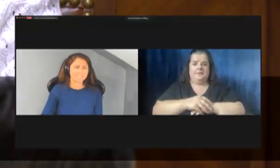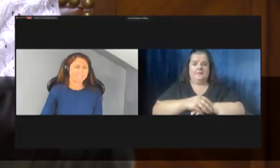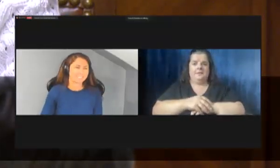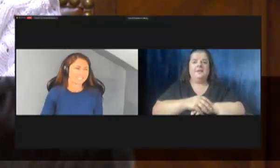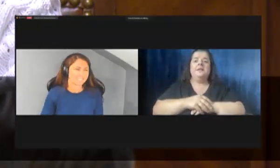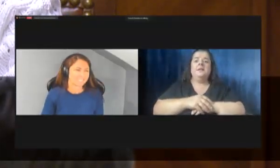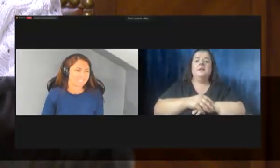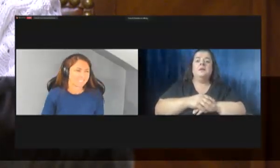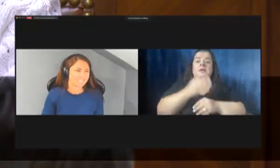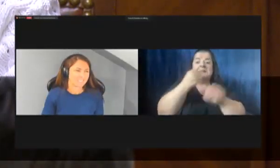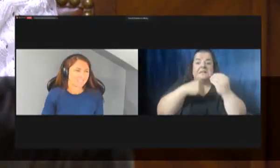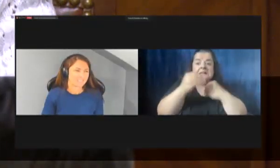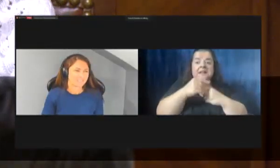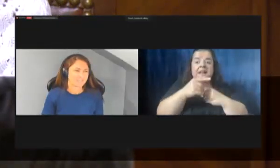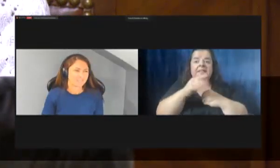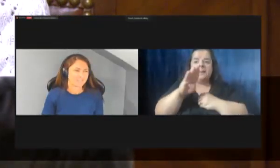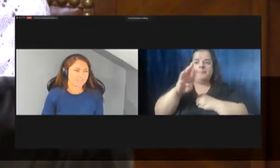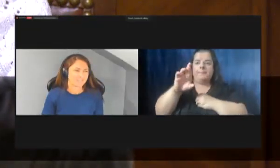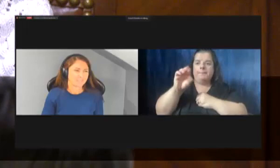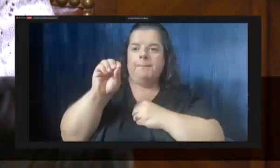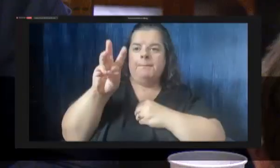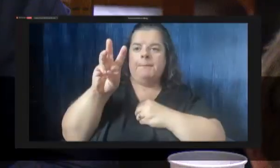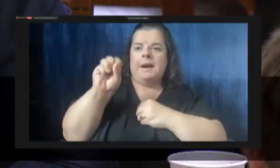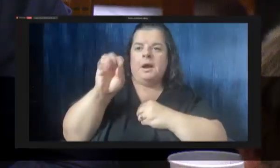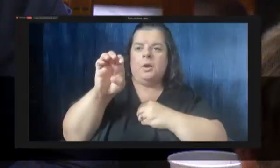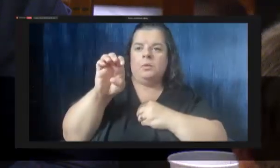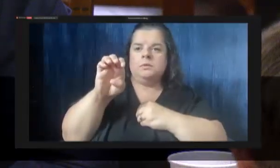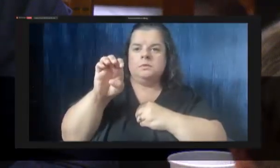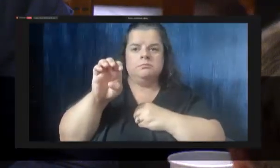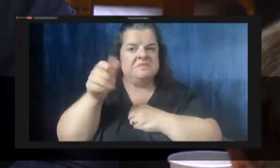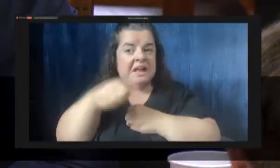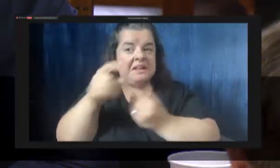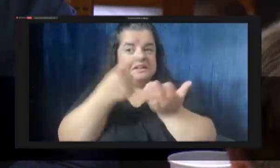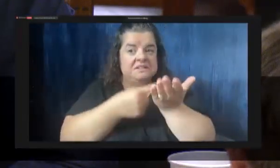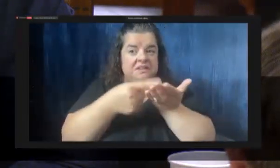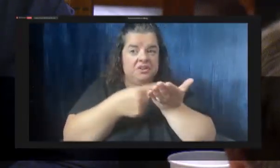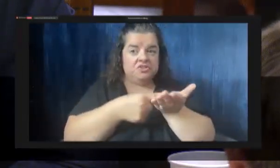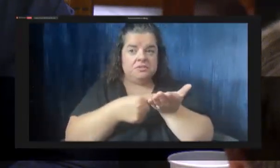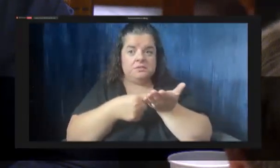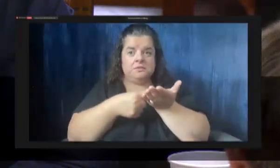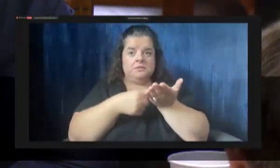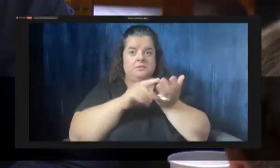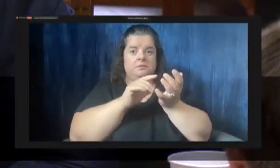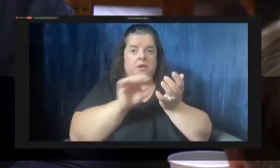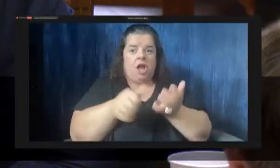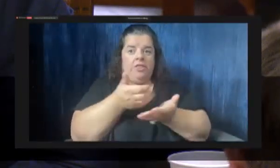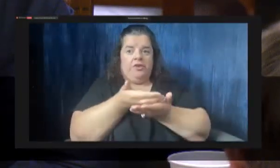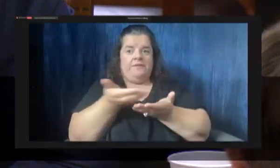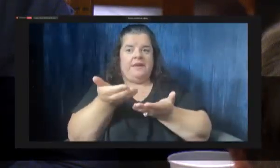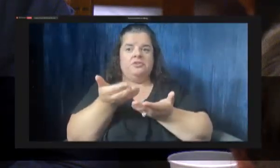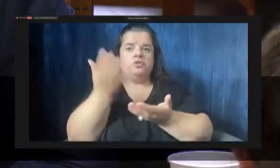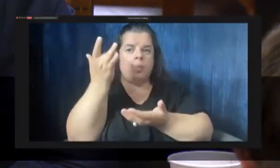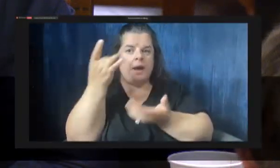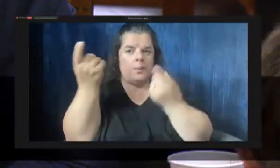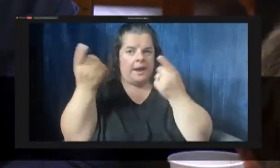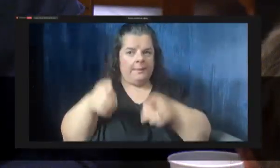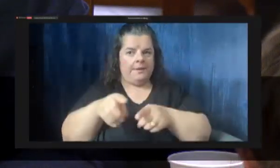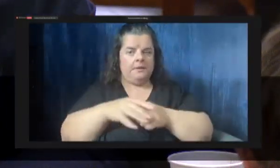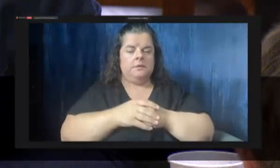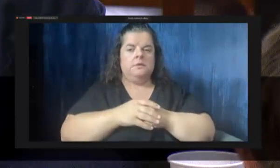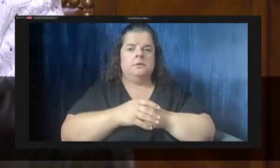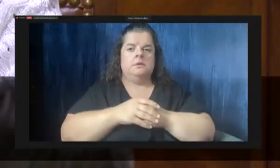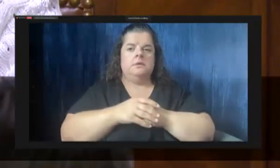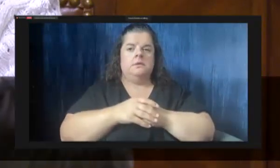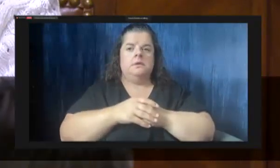they browse. But has there been any discussion as to like other factors why that would be happening? When